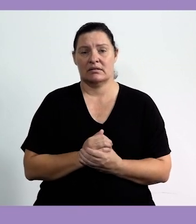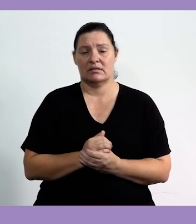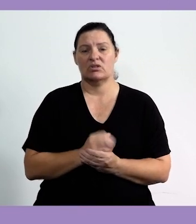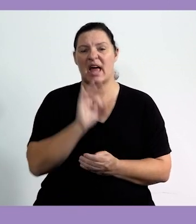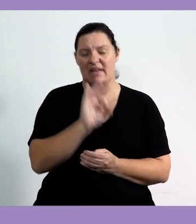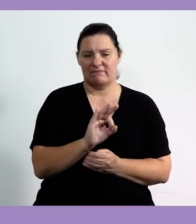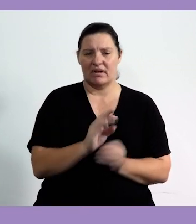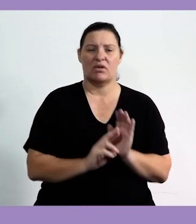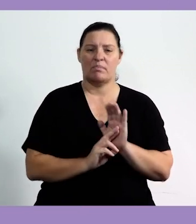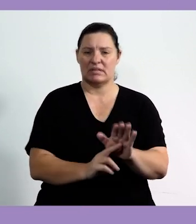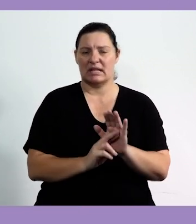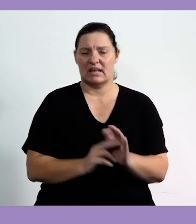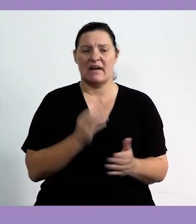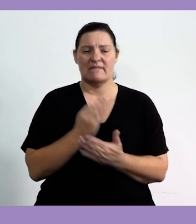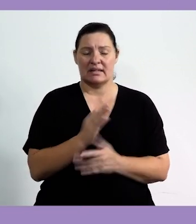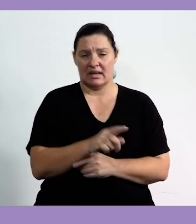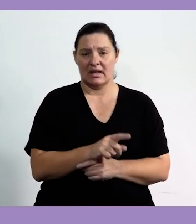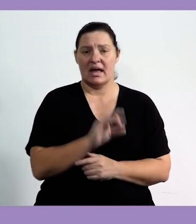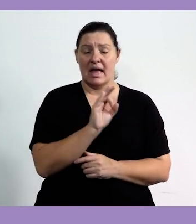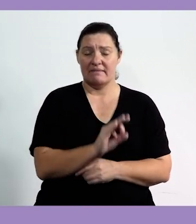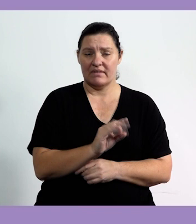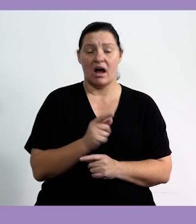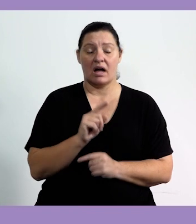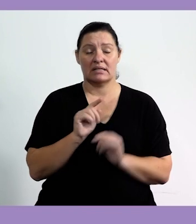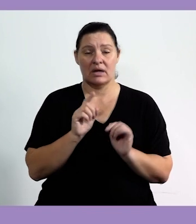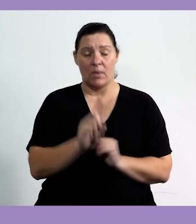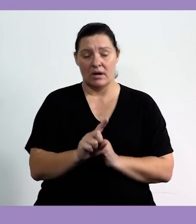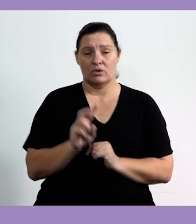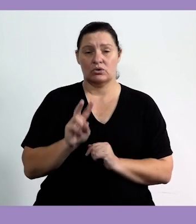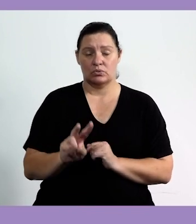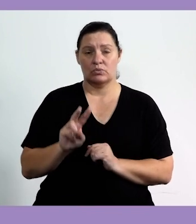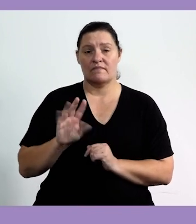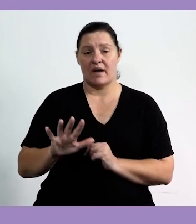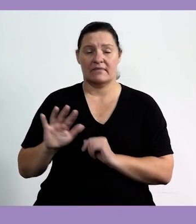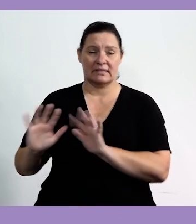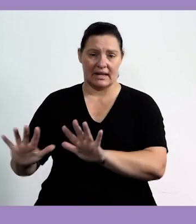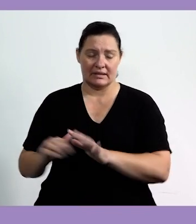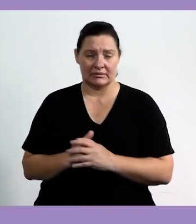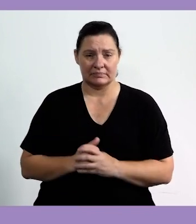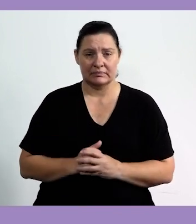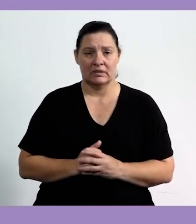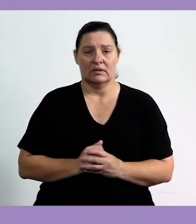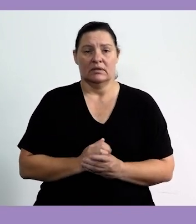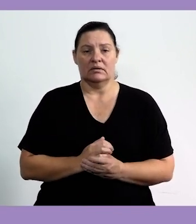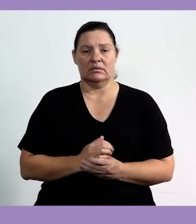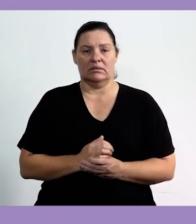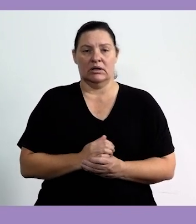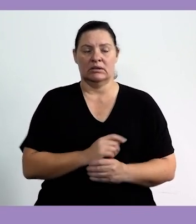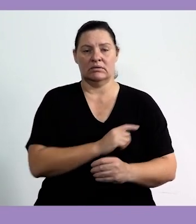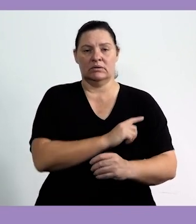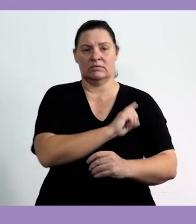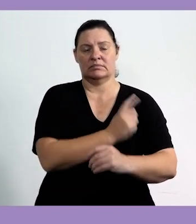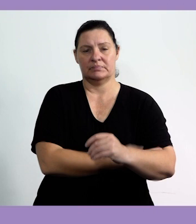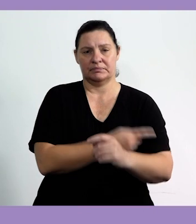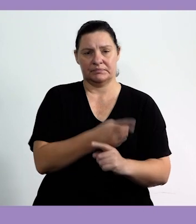we use F just to represent factors, and the factors of 10 there are 1, 2, 5, and 10.